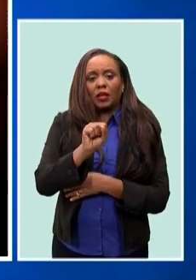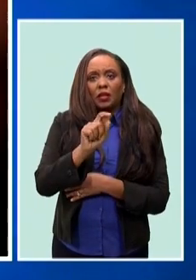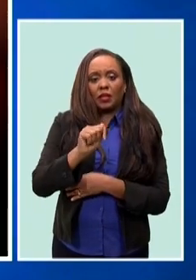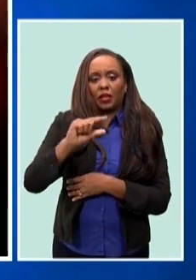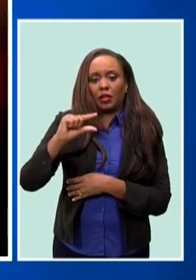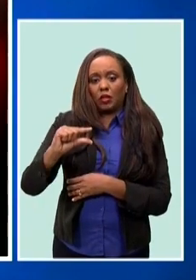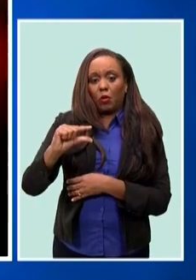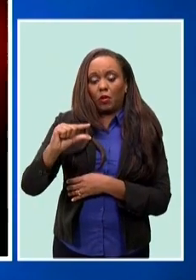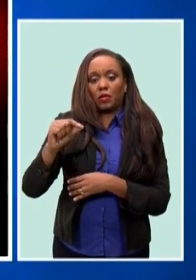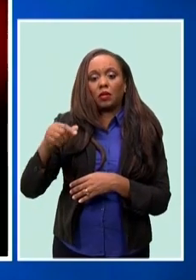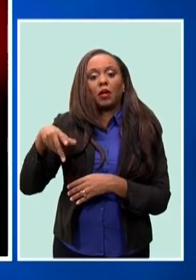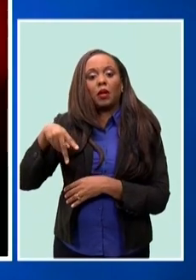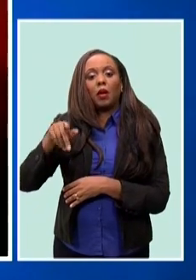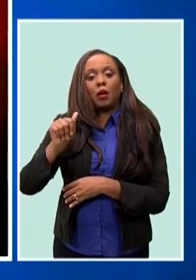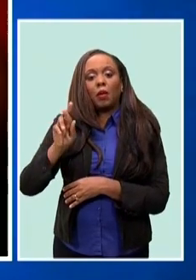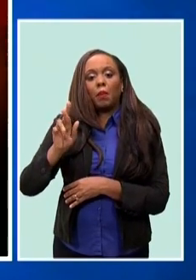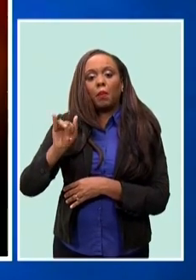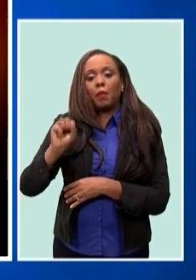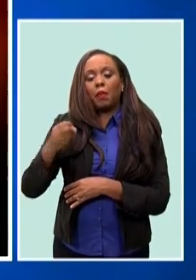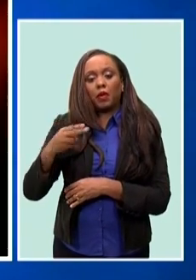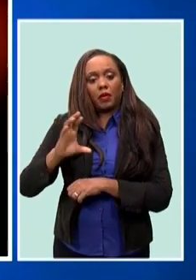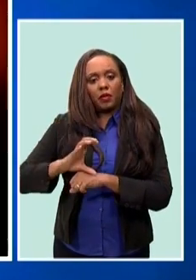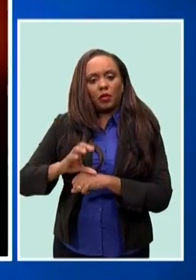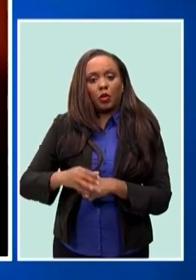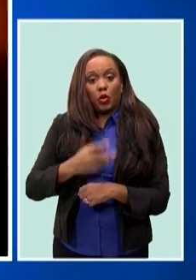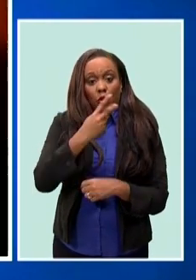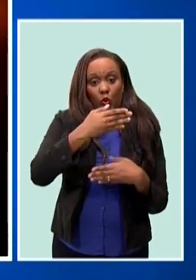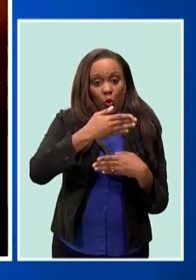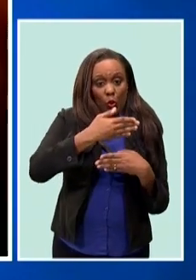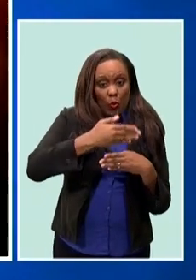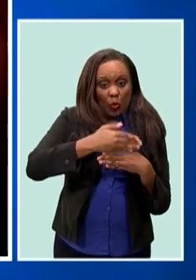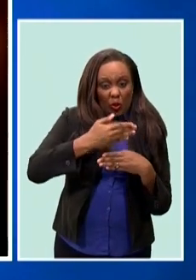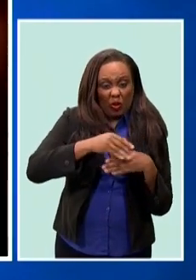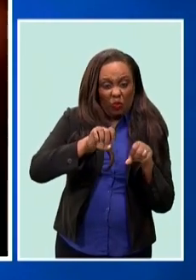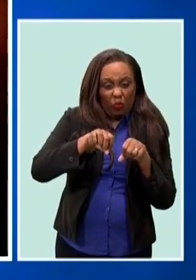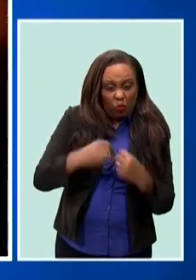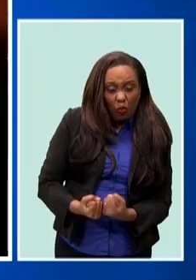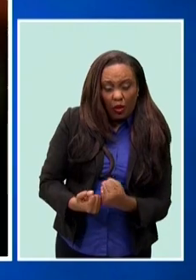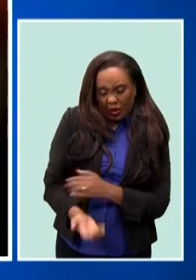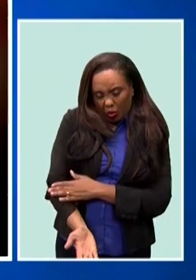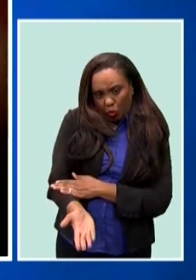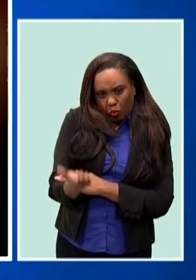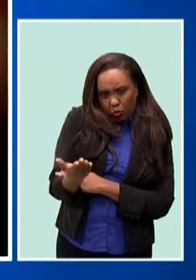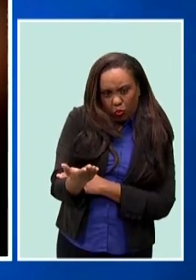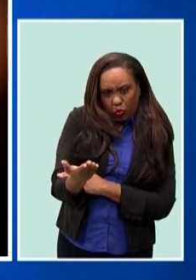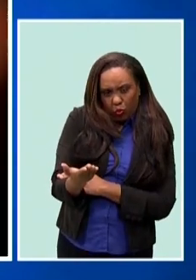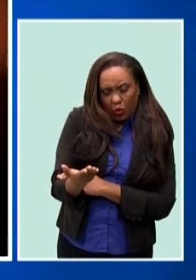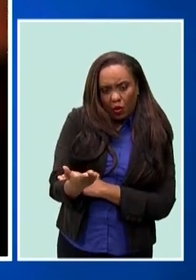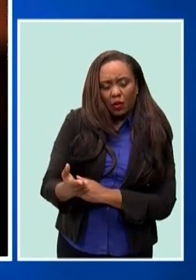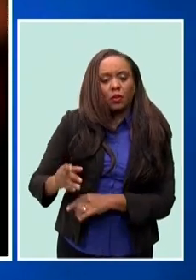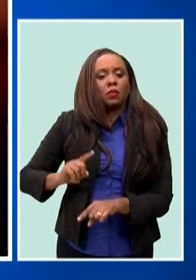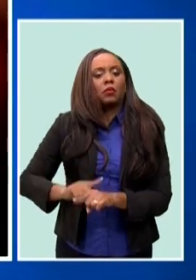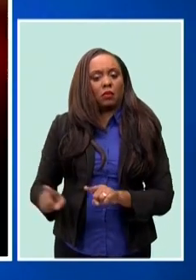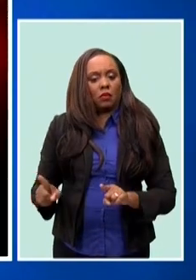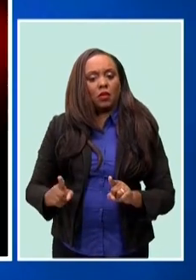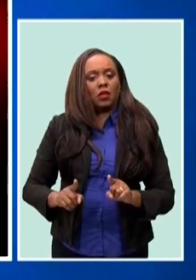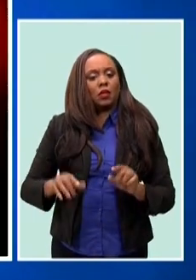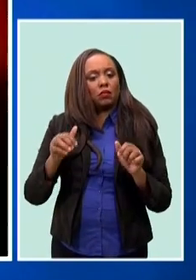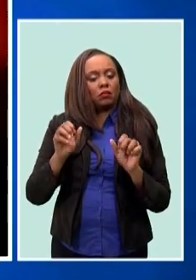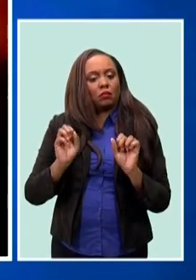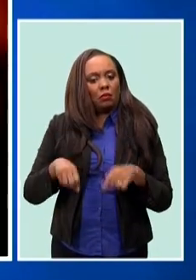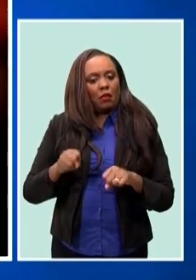morning. Six windows, including two of stained glass, were broken in an act of vandalism that happened in the